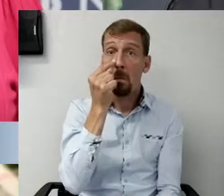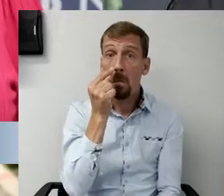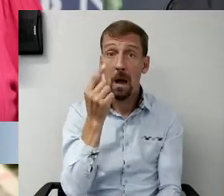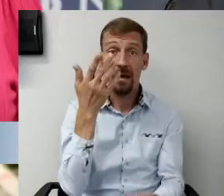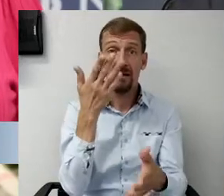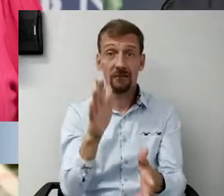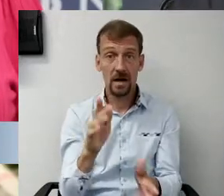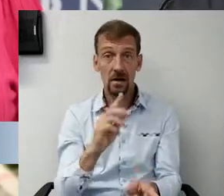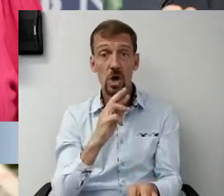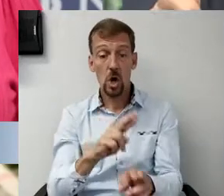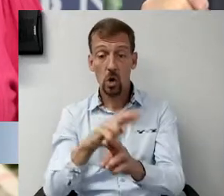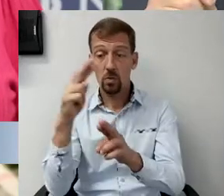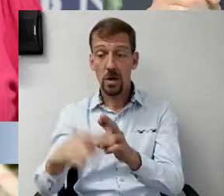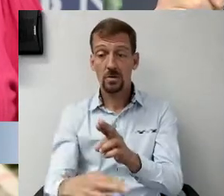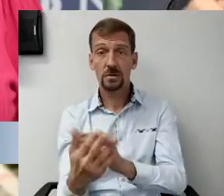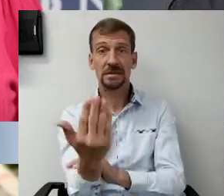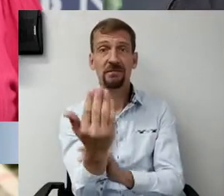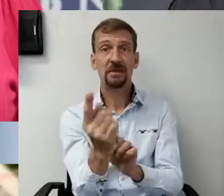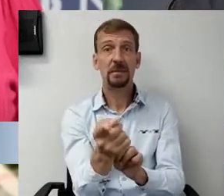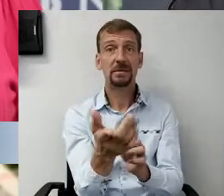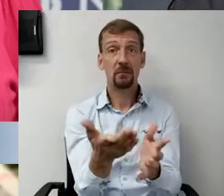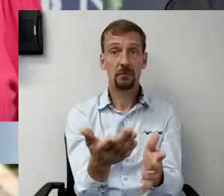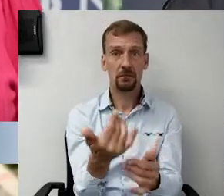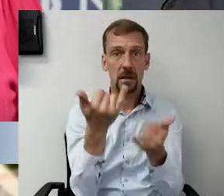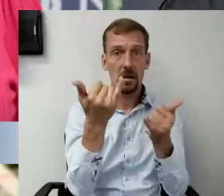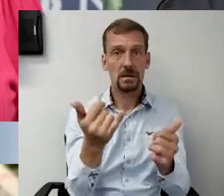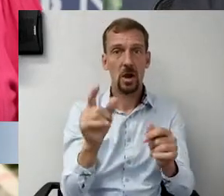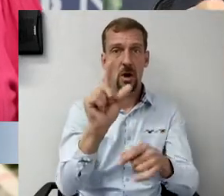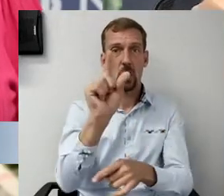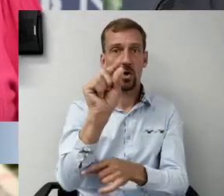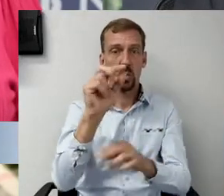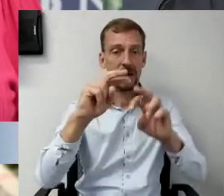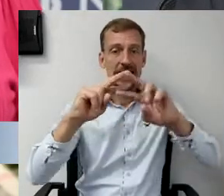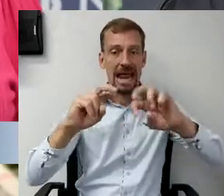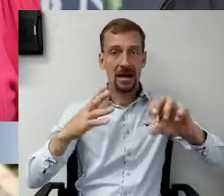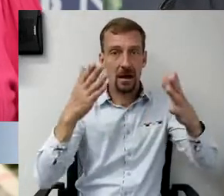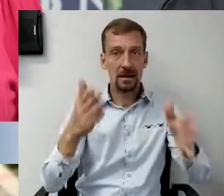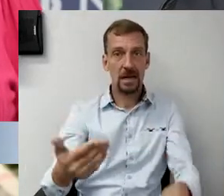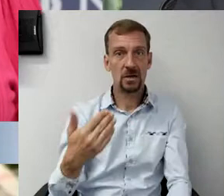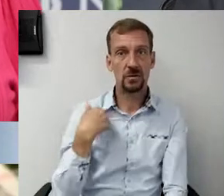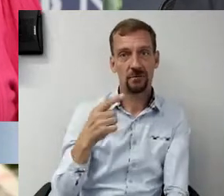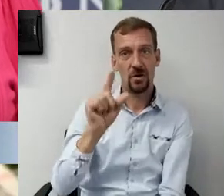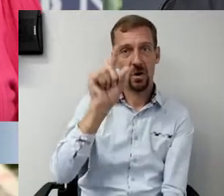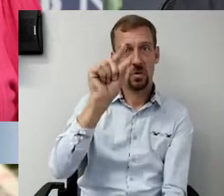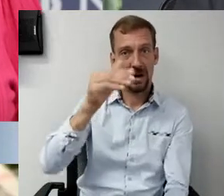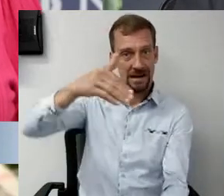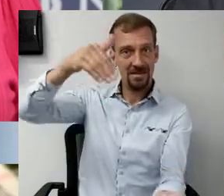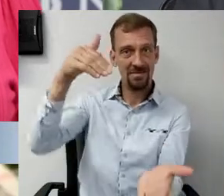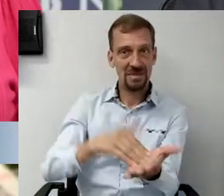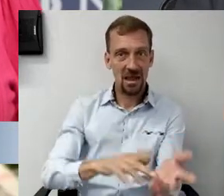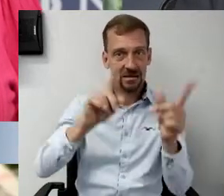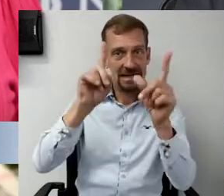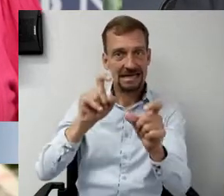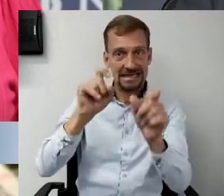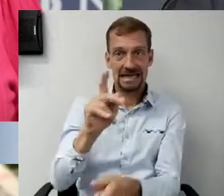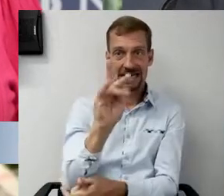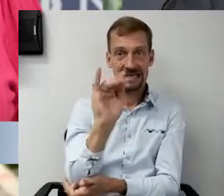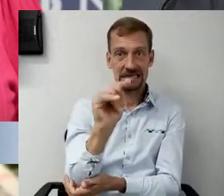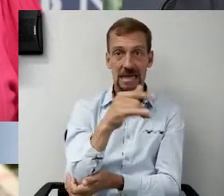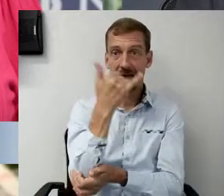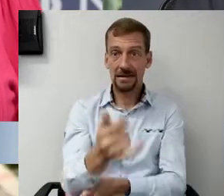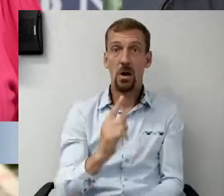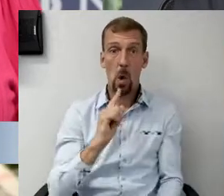in 15 minutes. We now have 20 analyzers. We have 20,000 testing kits. We have another 50,000